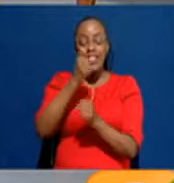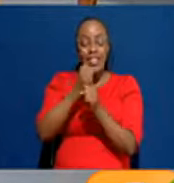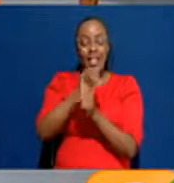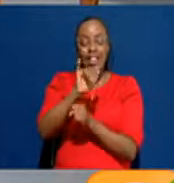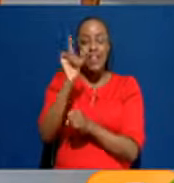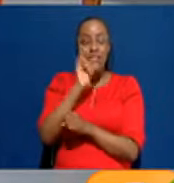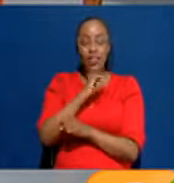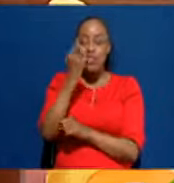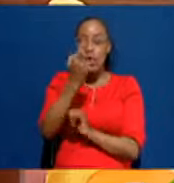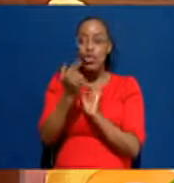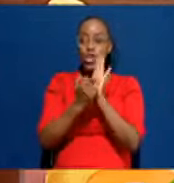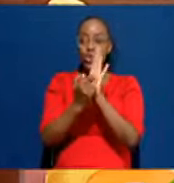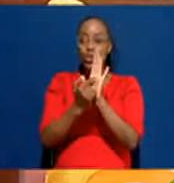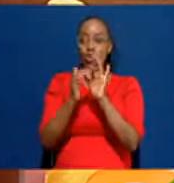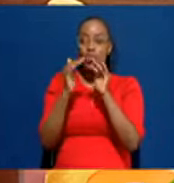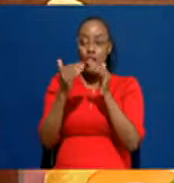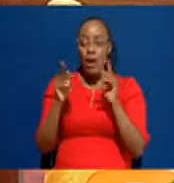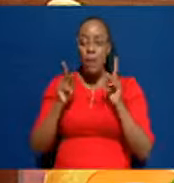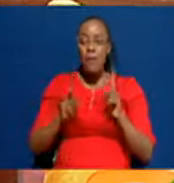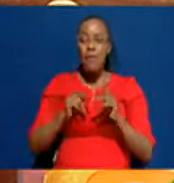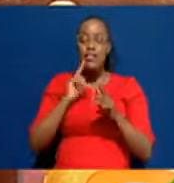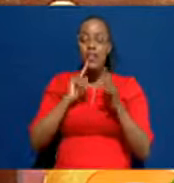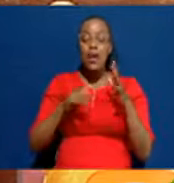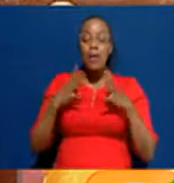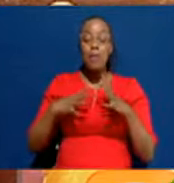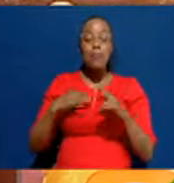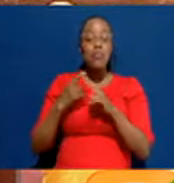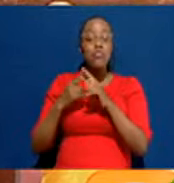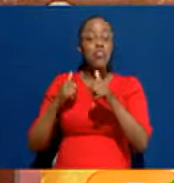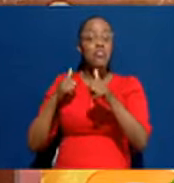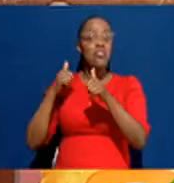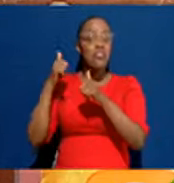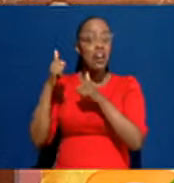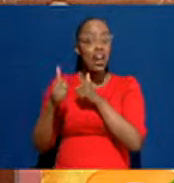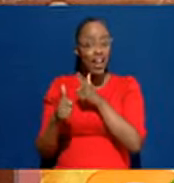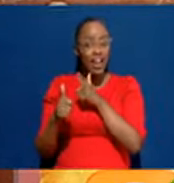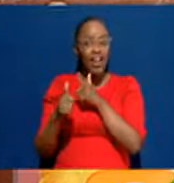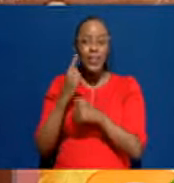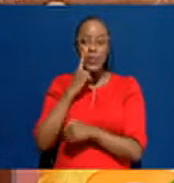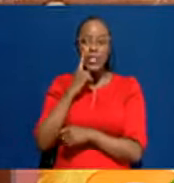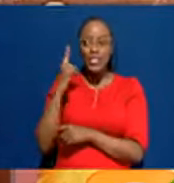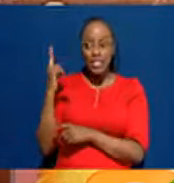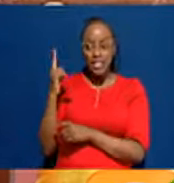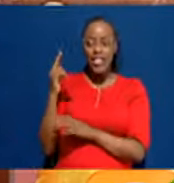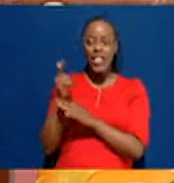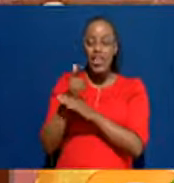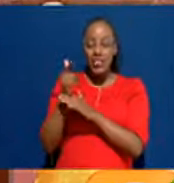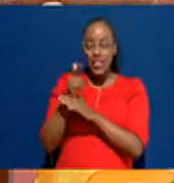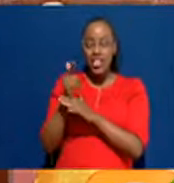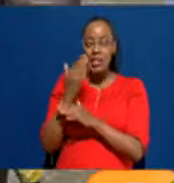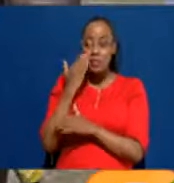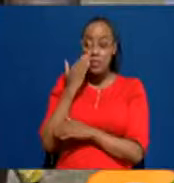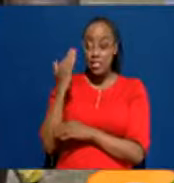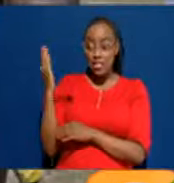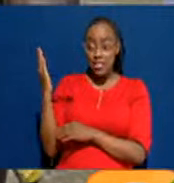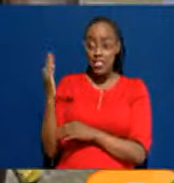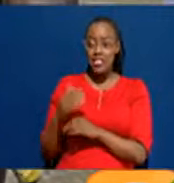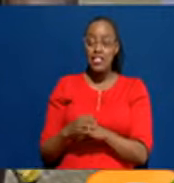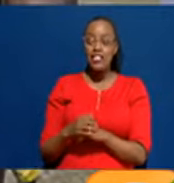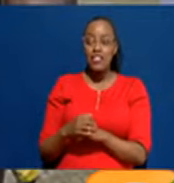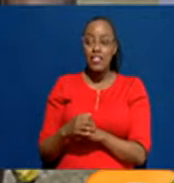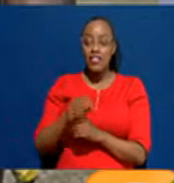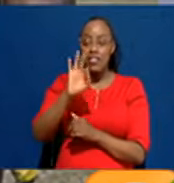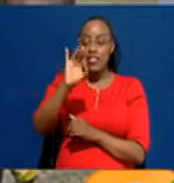And just to show you how, when people say, Watu wametoka mbali, take a look at this picture, folks. Take a look at this. This